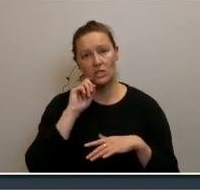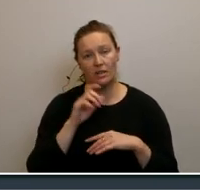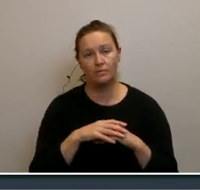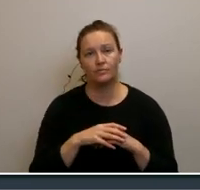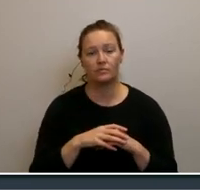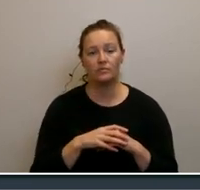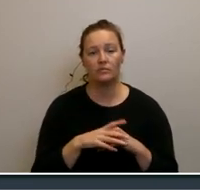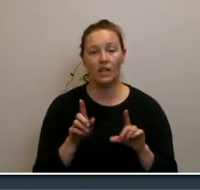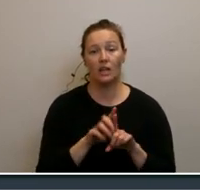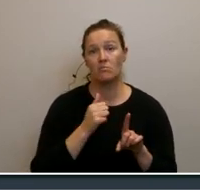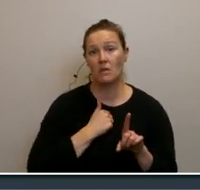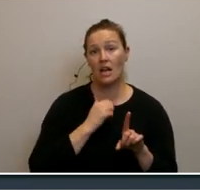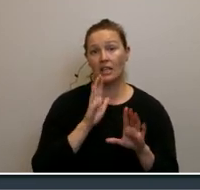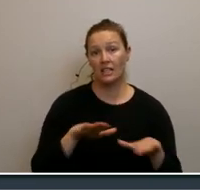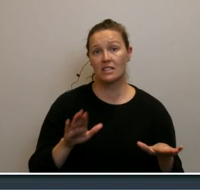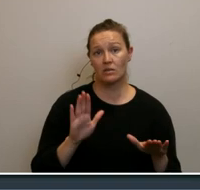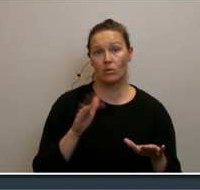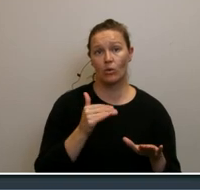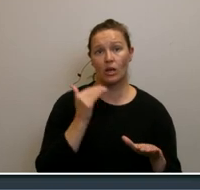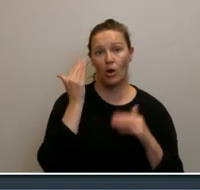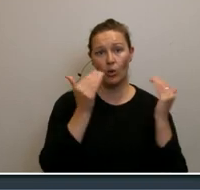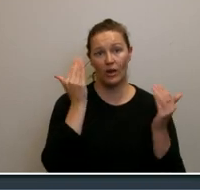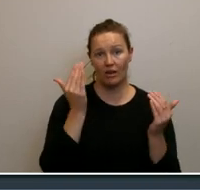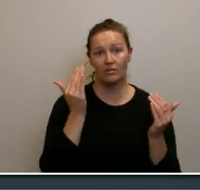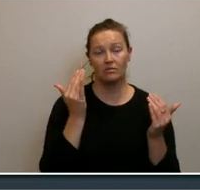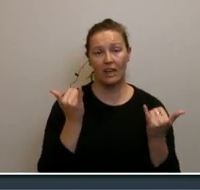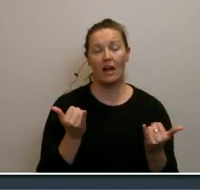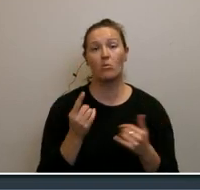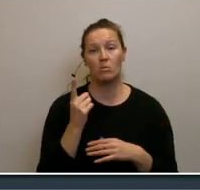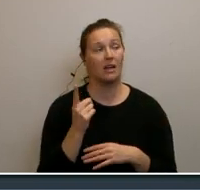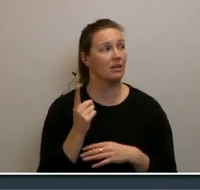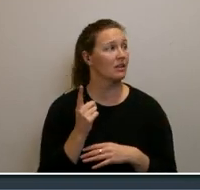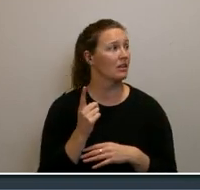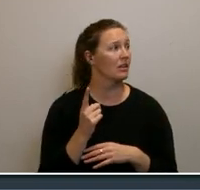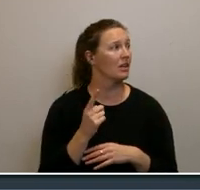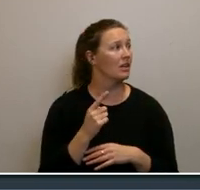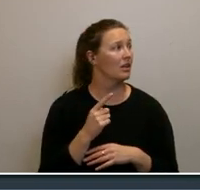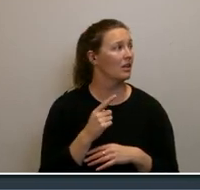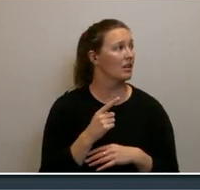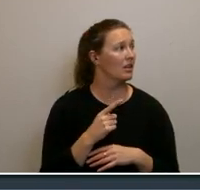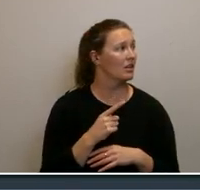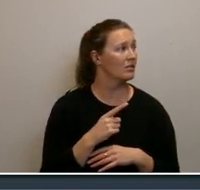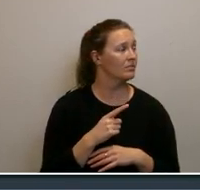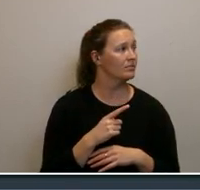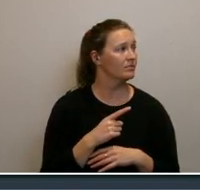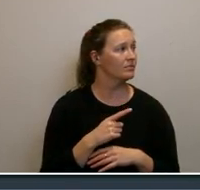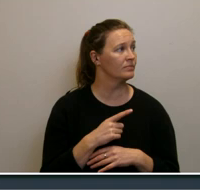all older than the teenagers now, but this certainly, an area like